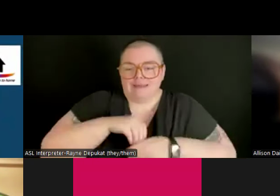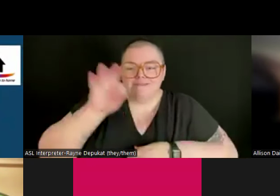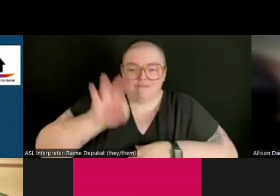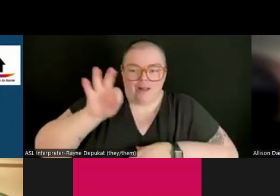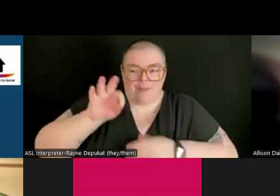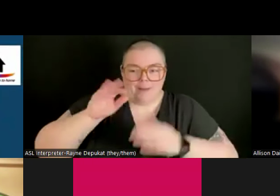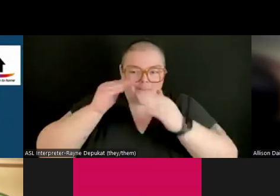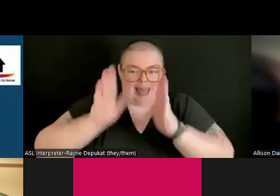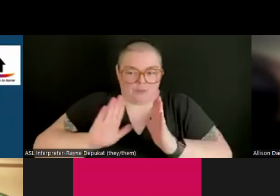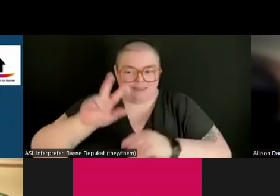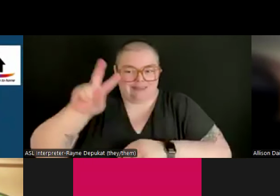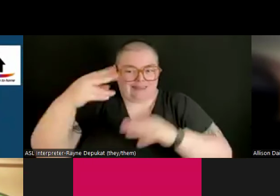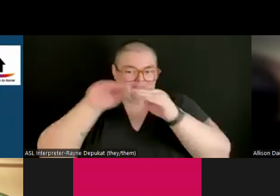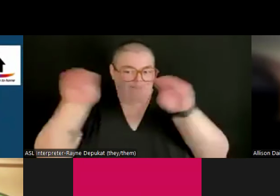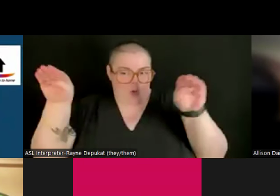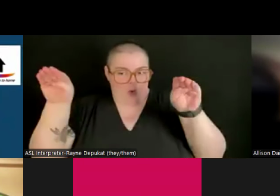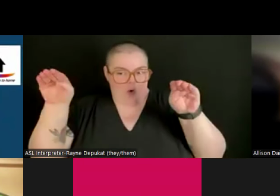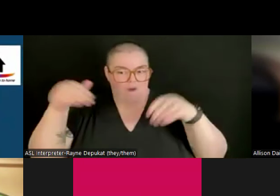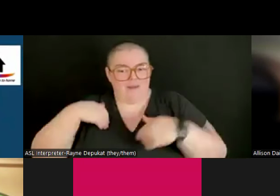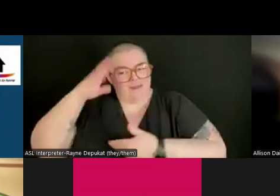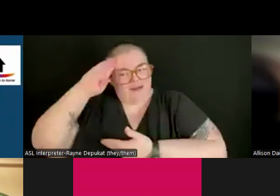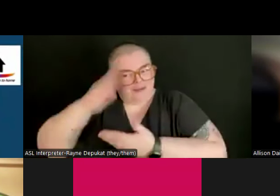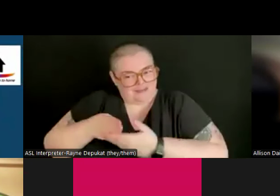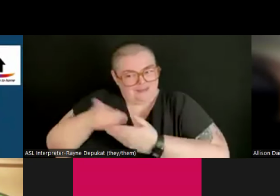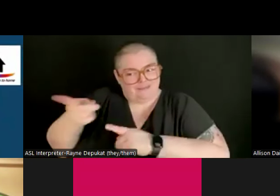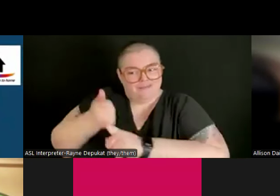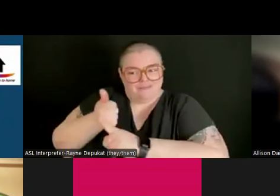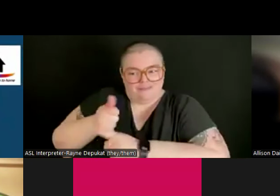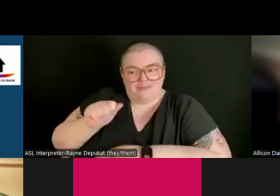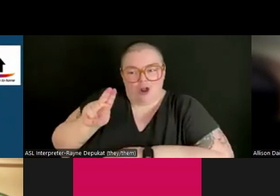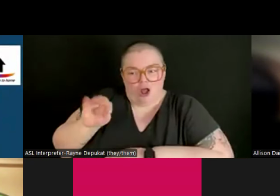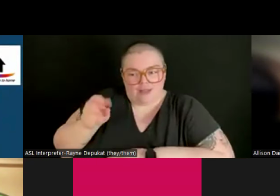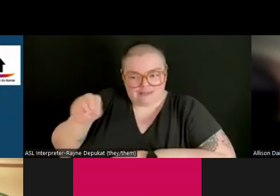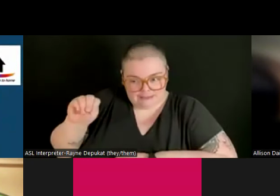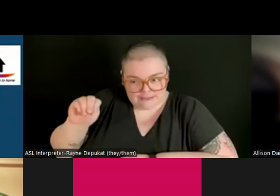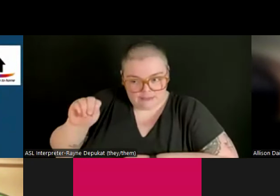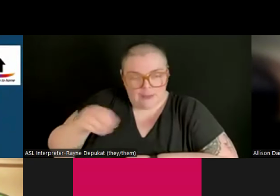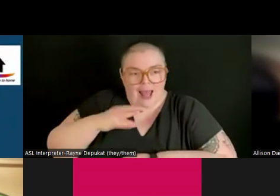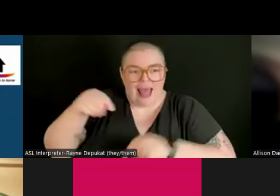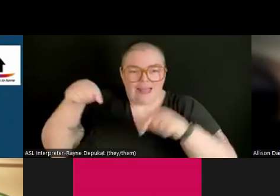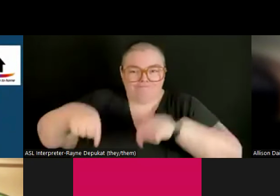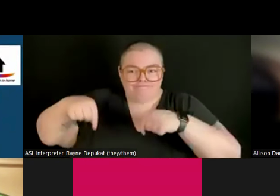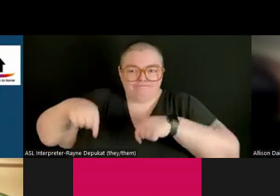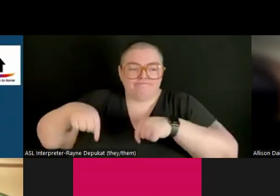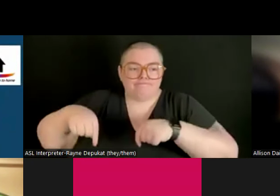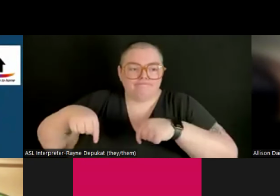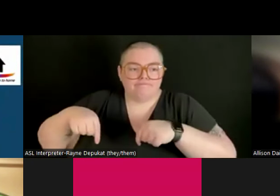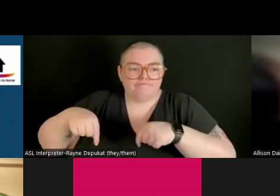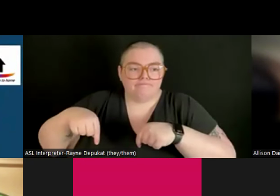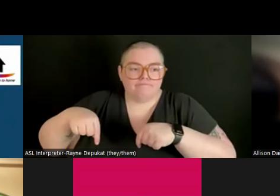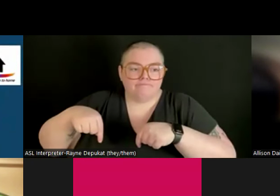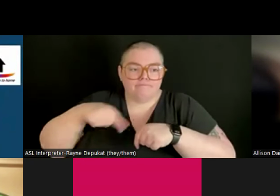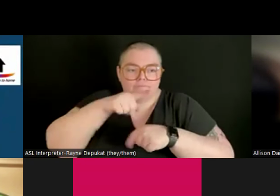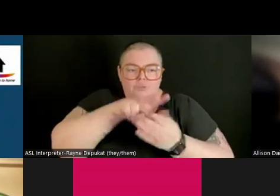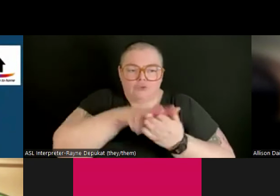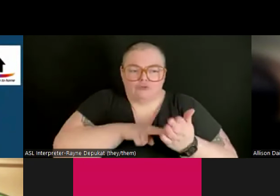on the second floor, and I have my son. He has autism, and this place, um,